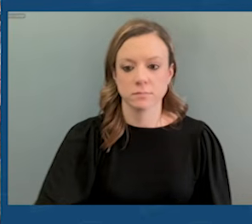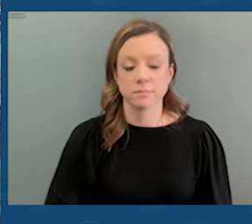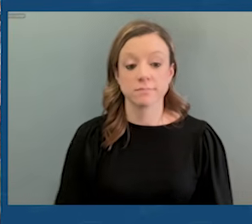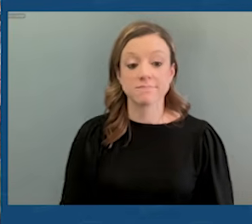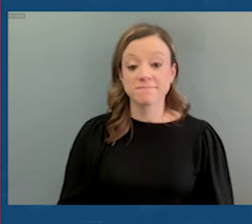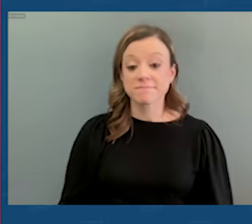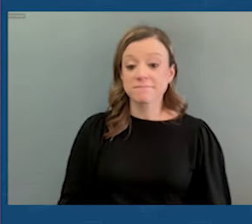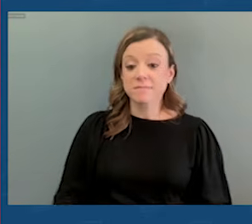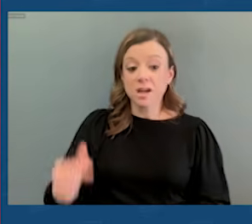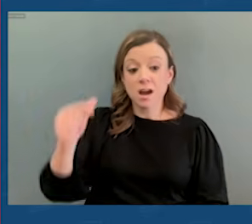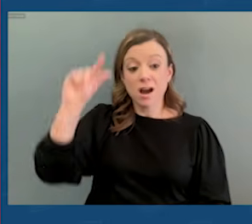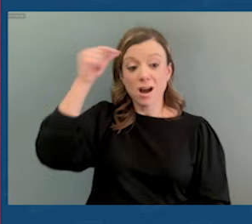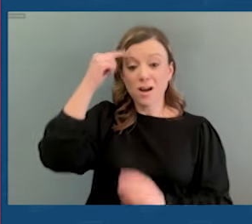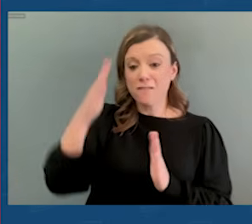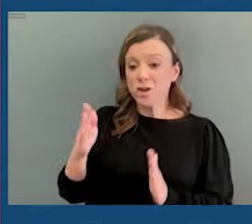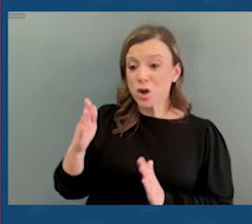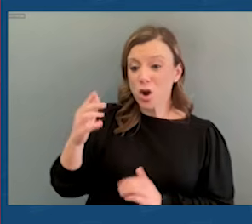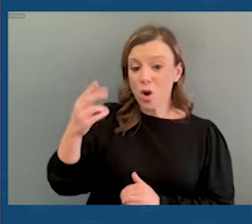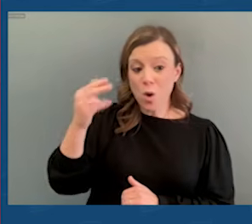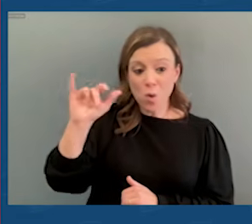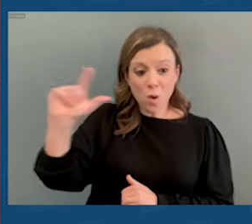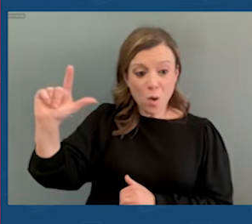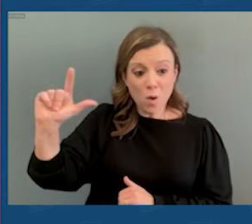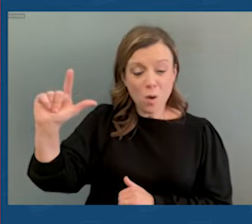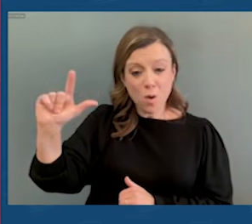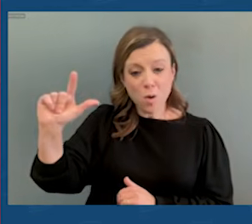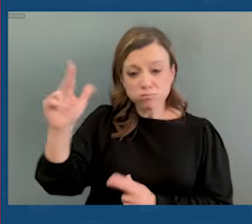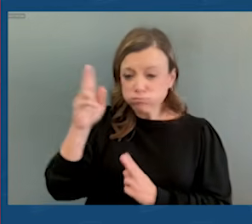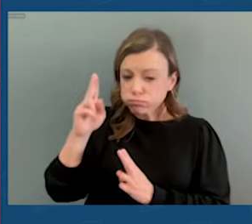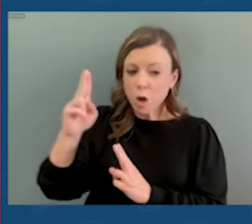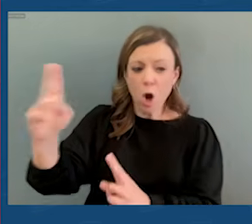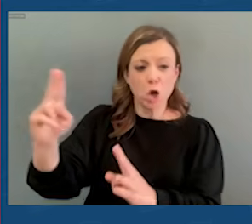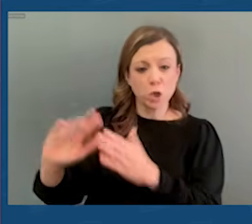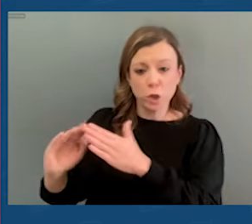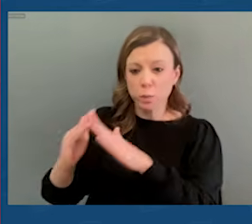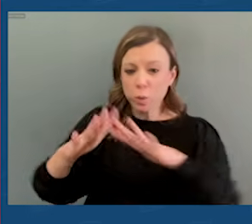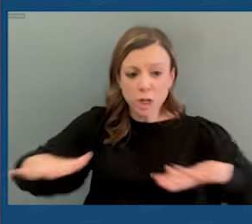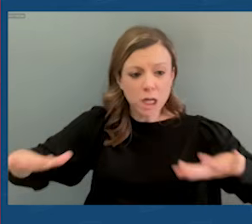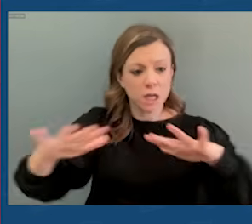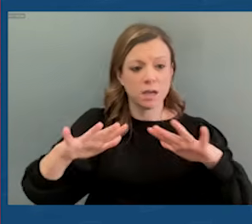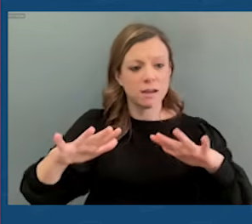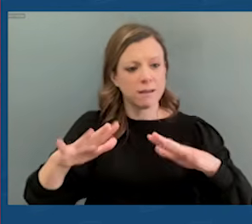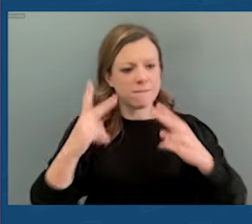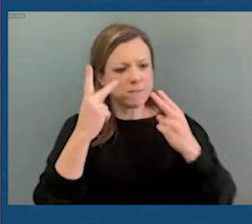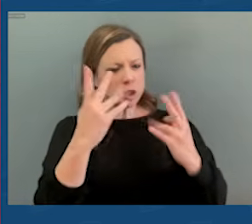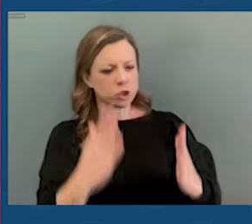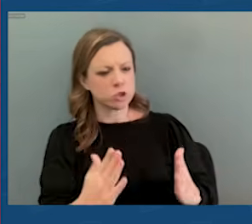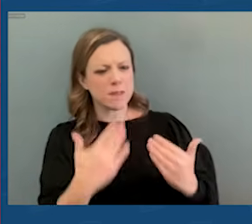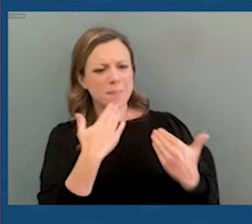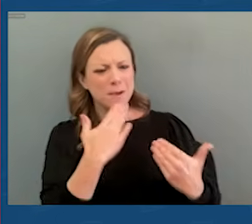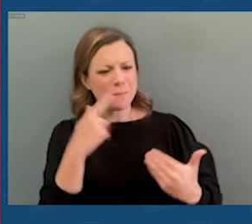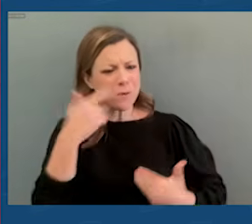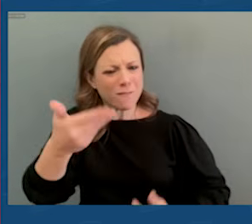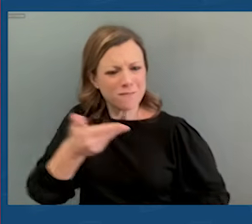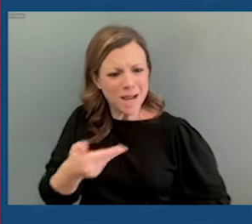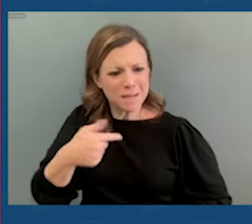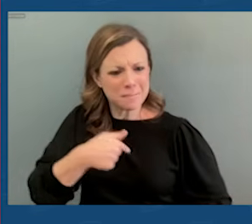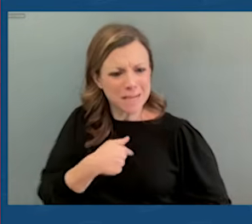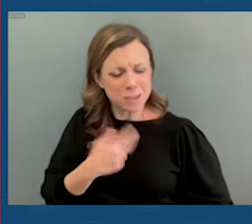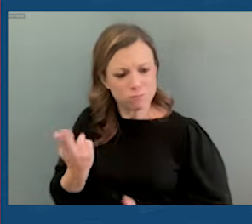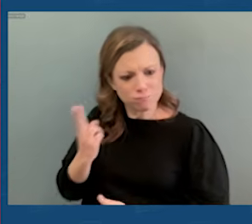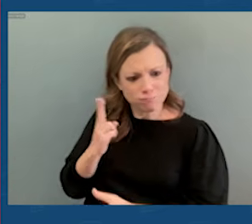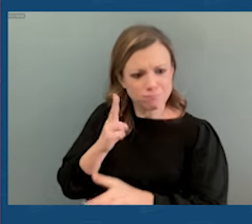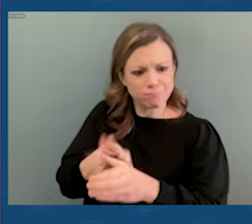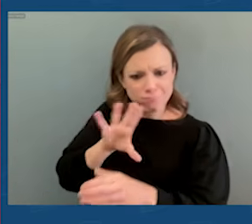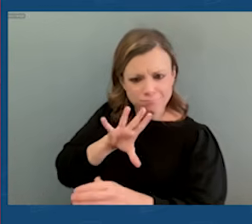Governor Hochul, esteemed community members, and distinguished guests, thank you for inviting me to participate here today and the opportunity to reflect